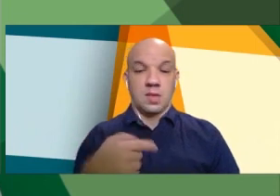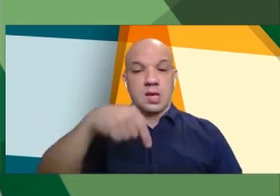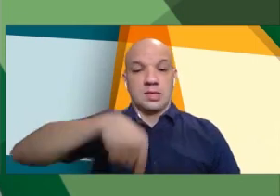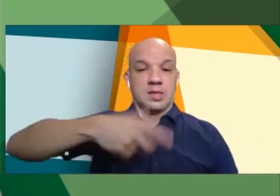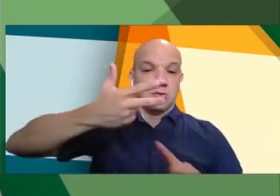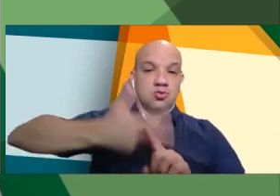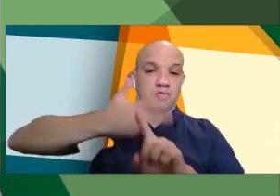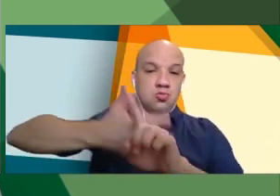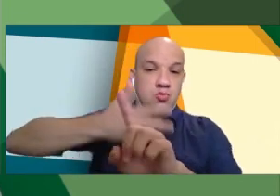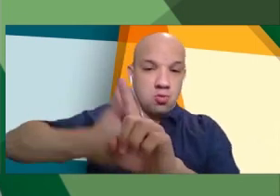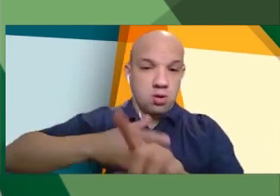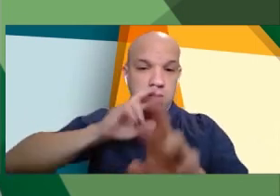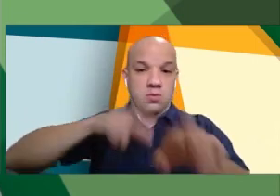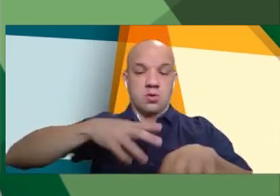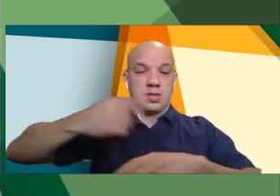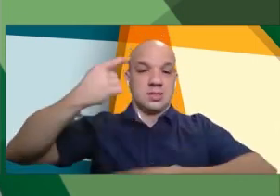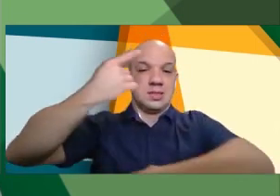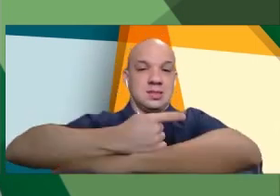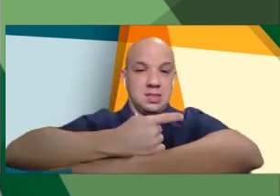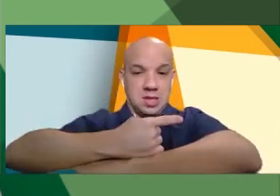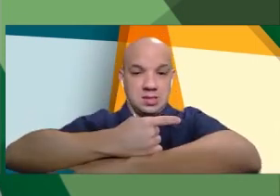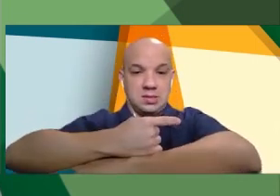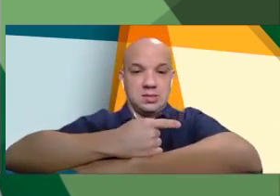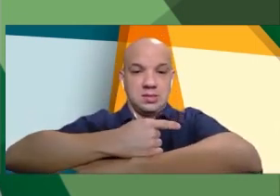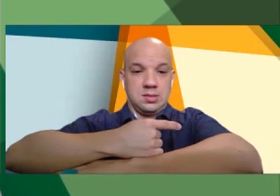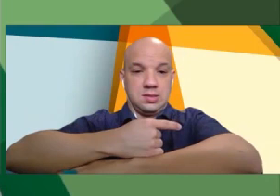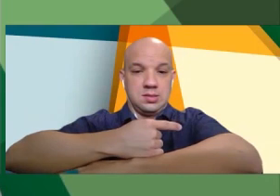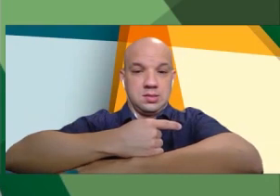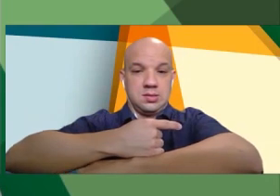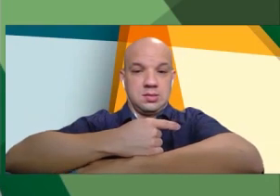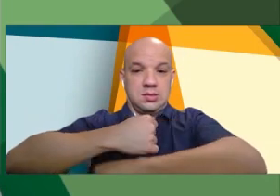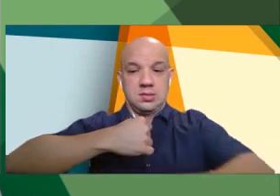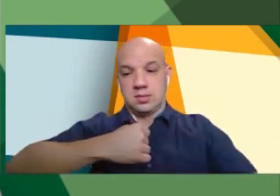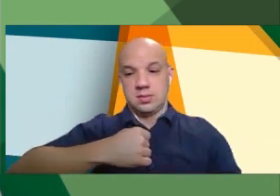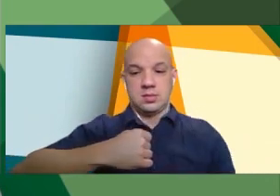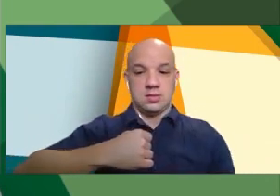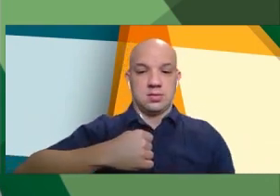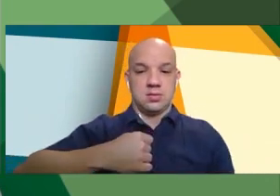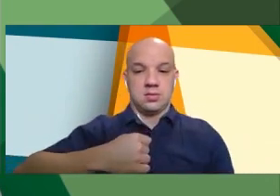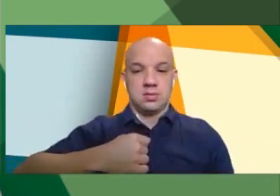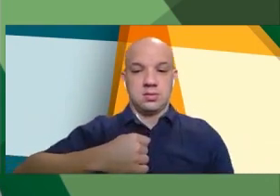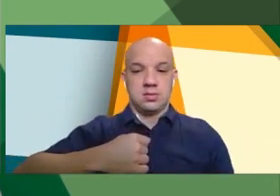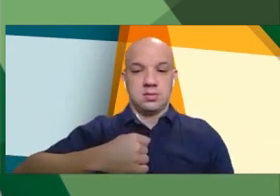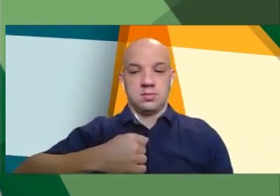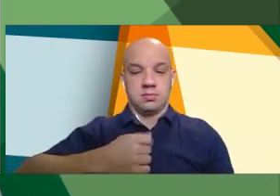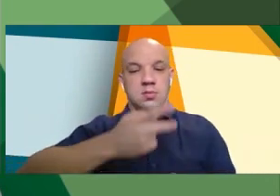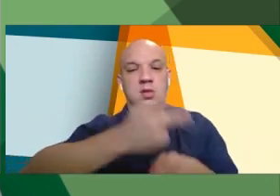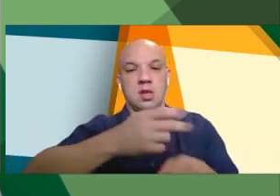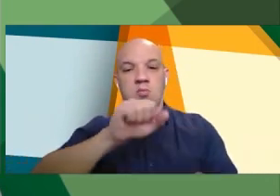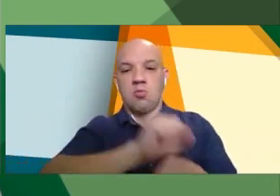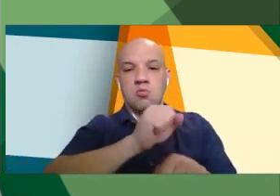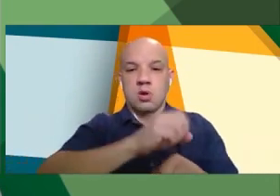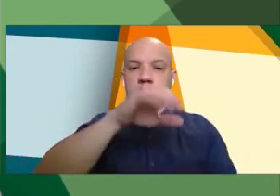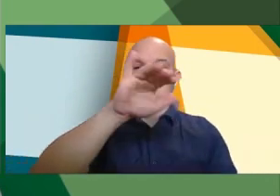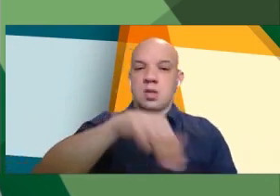these dates keep us on working on that documentation, that information, and